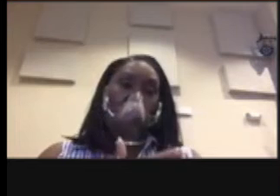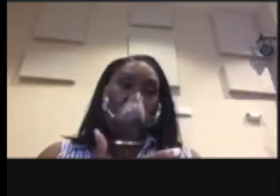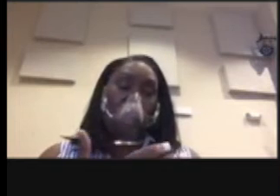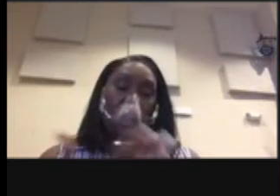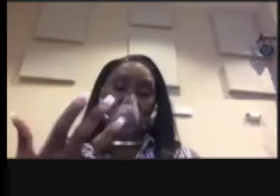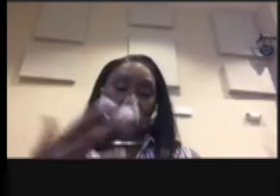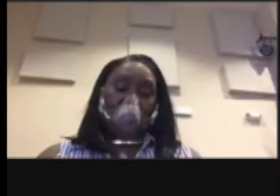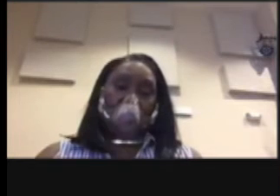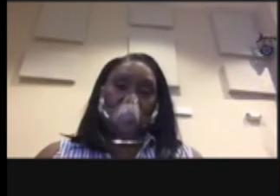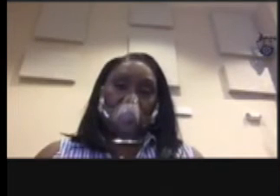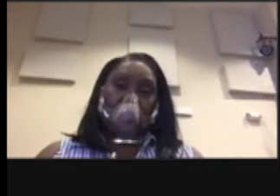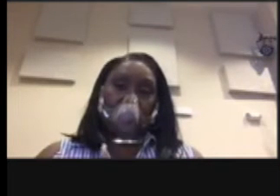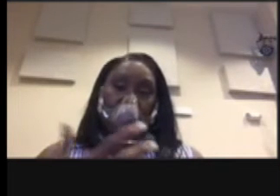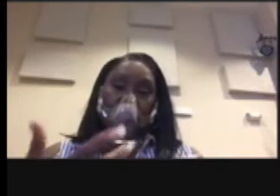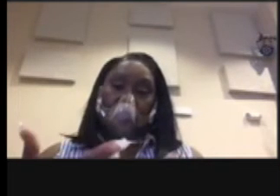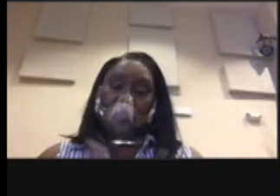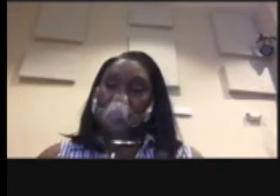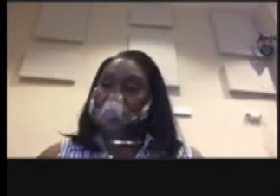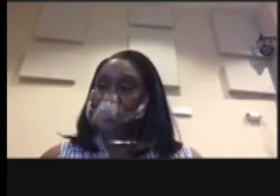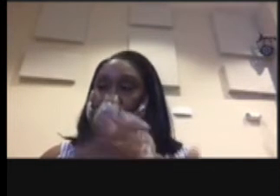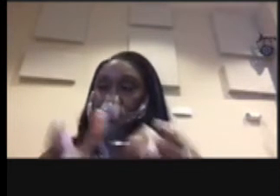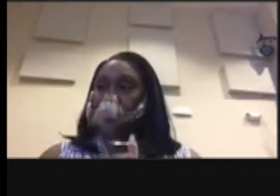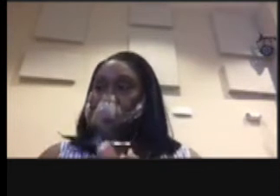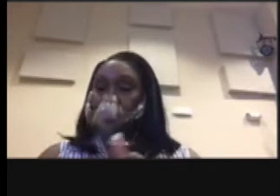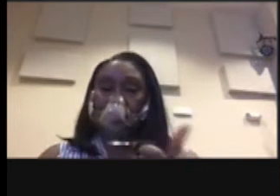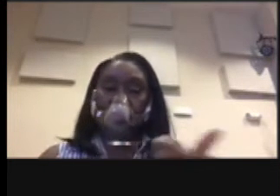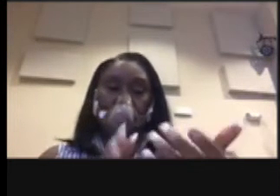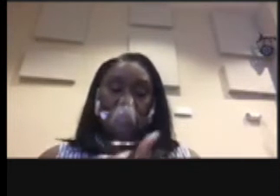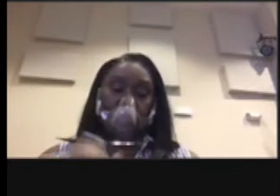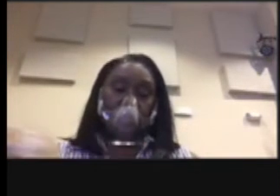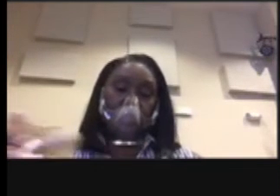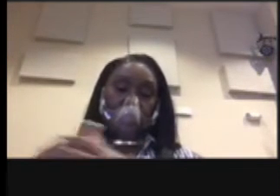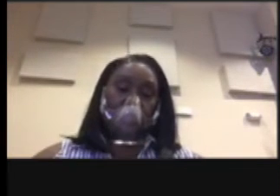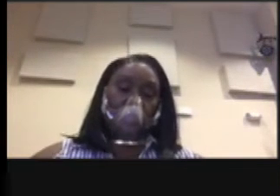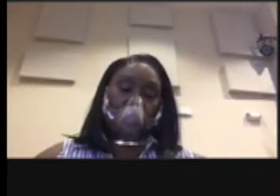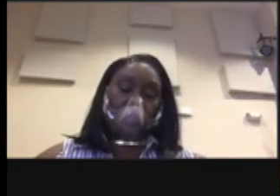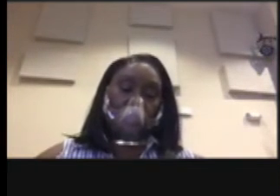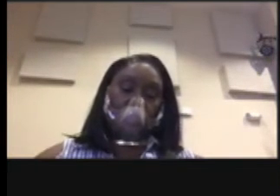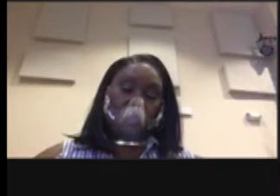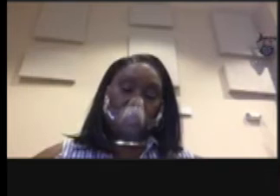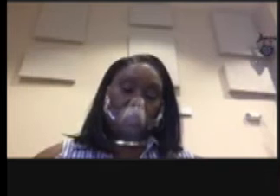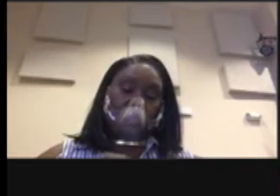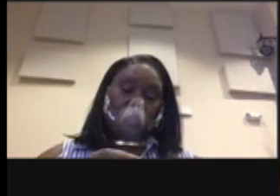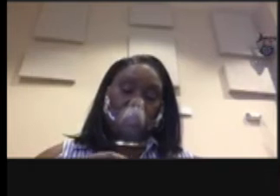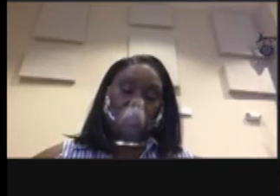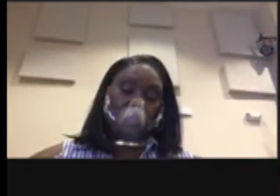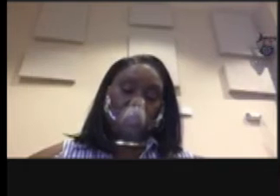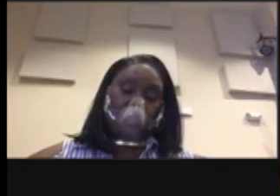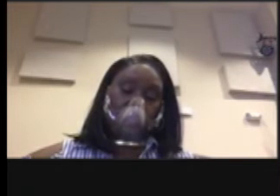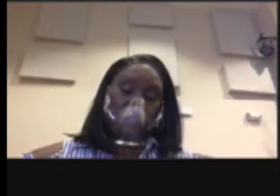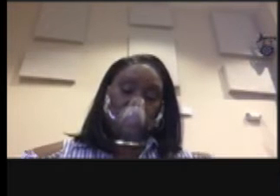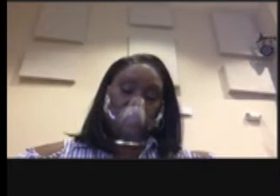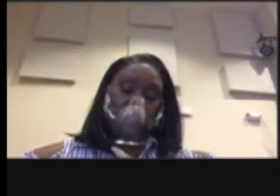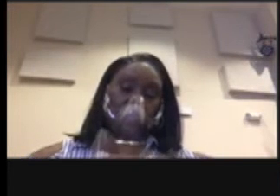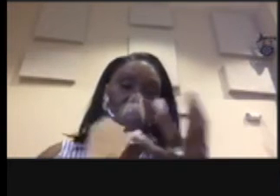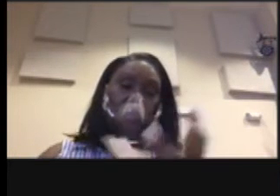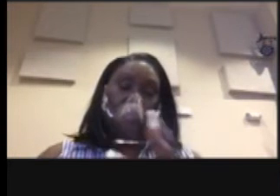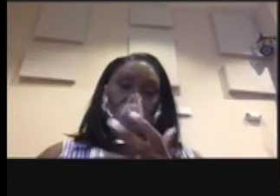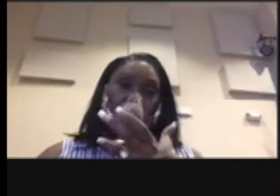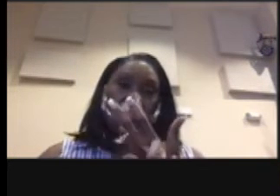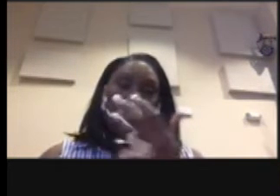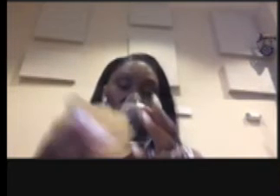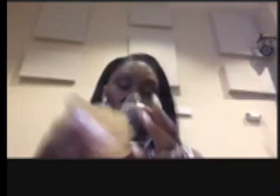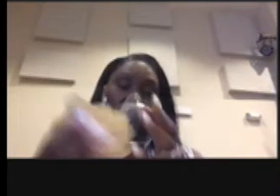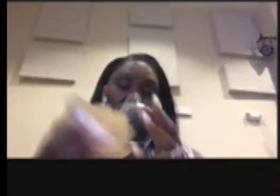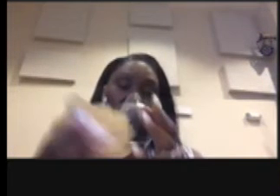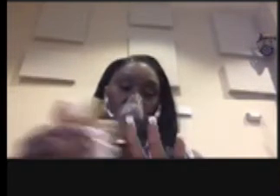city director for Ward 1. We'll transcribe this into a written statement for the press, as well as